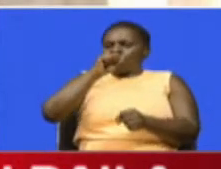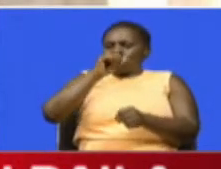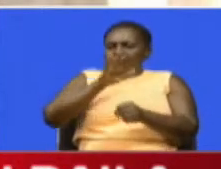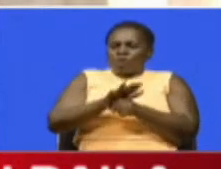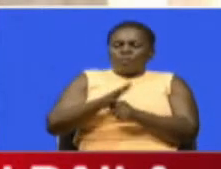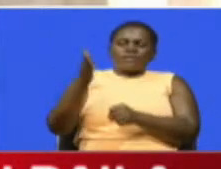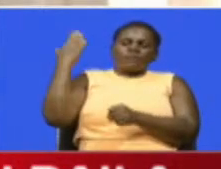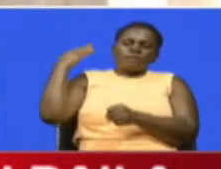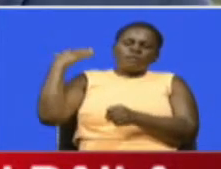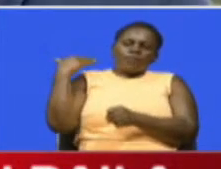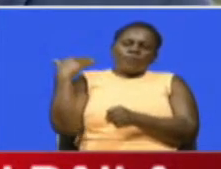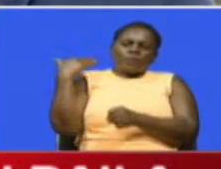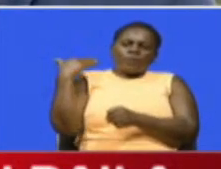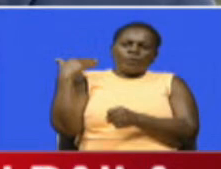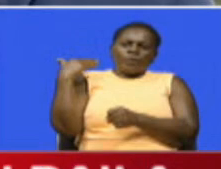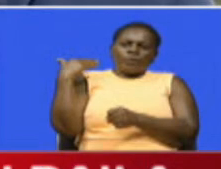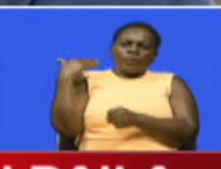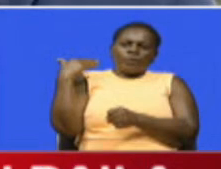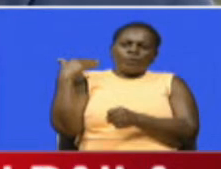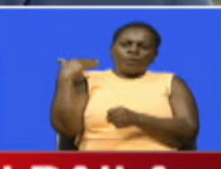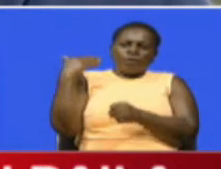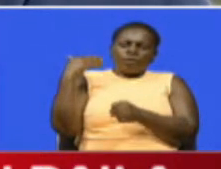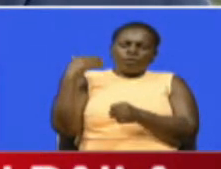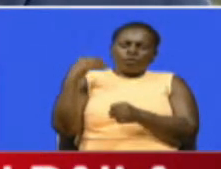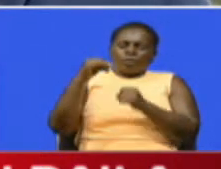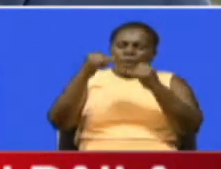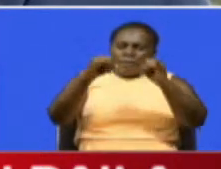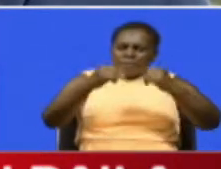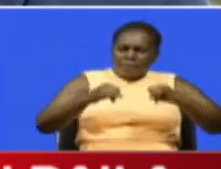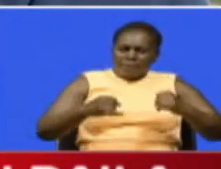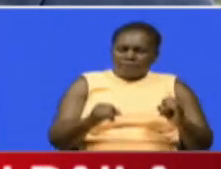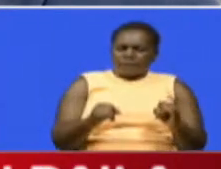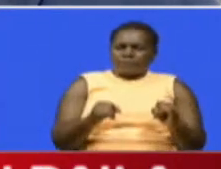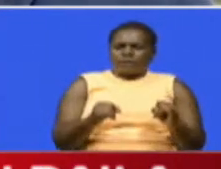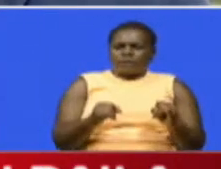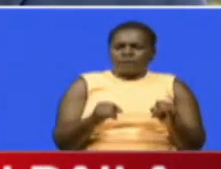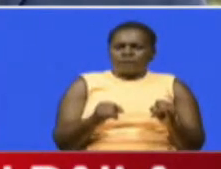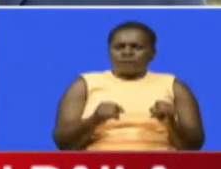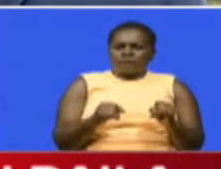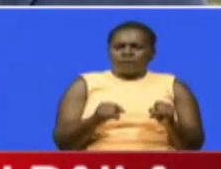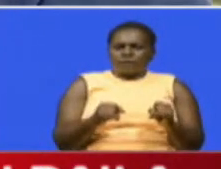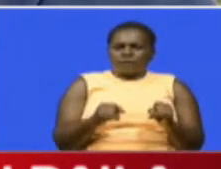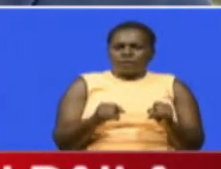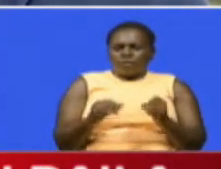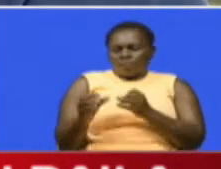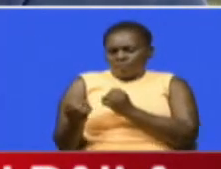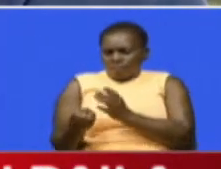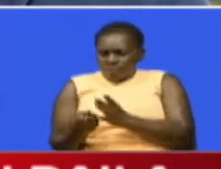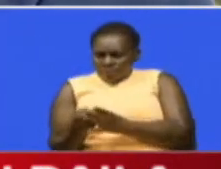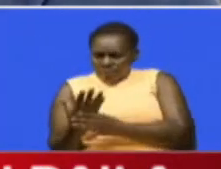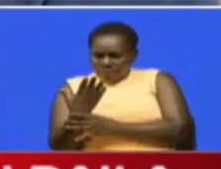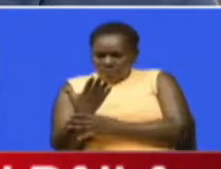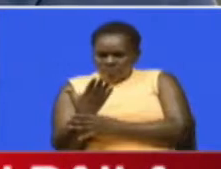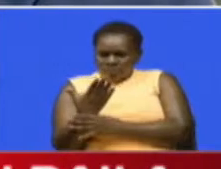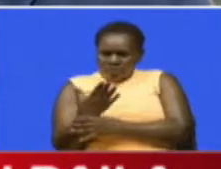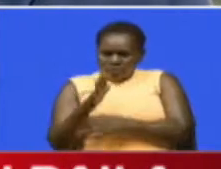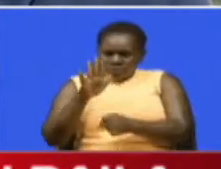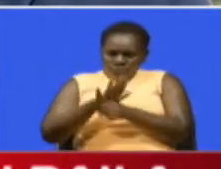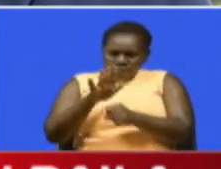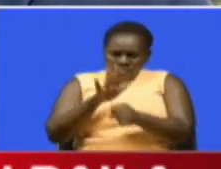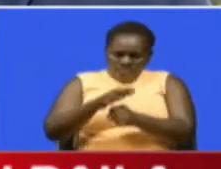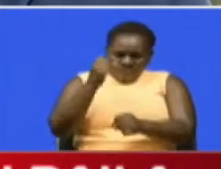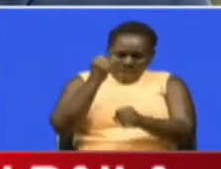promises that we are going to fulfill, that we are going to create millions of